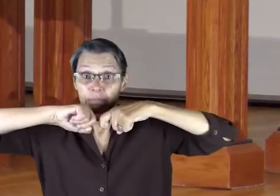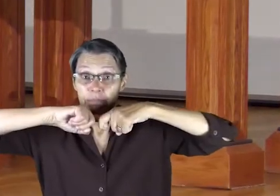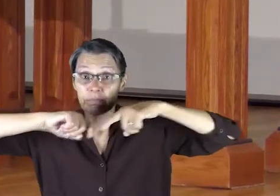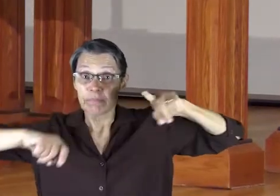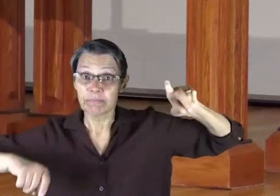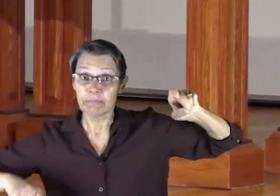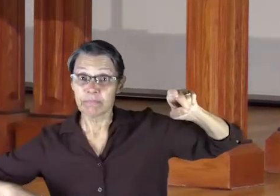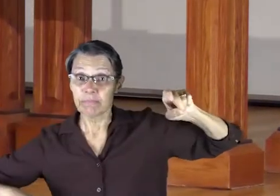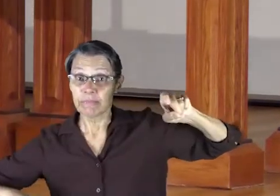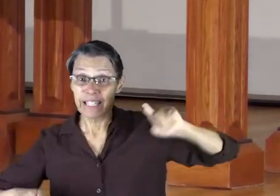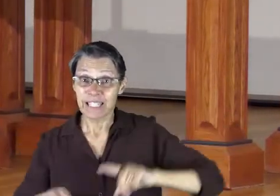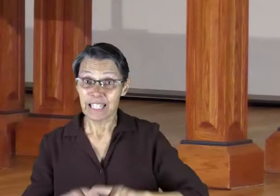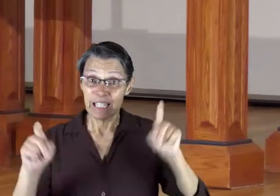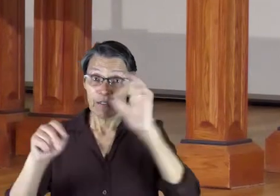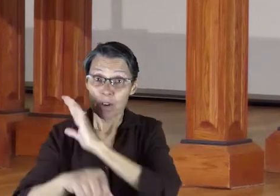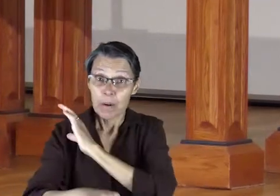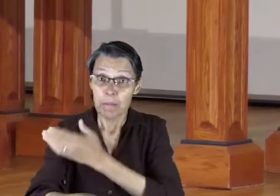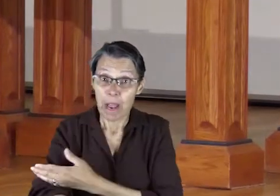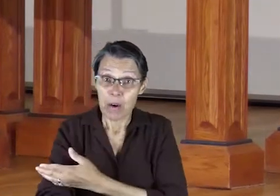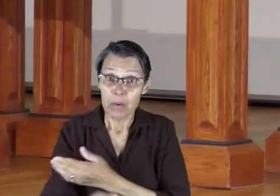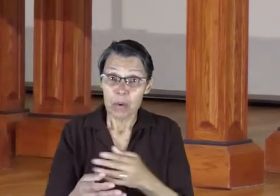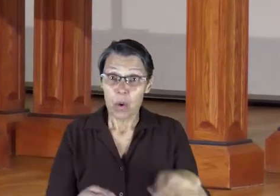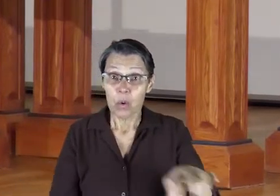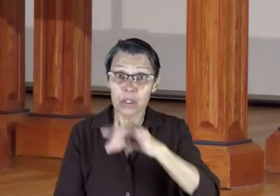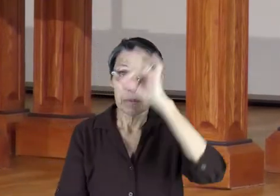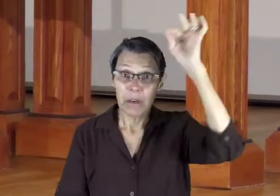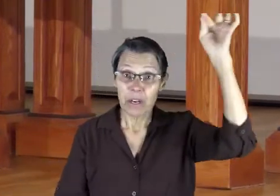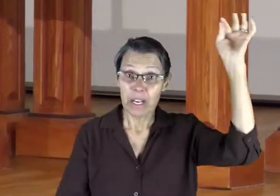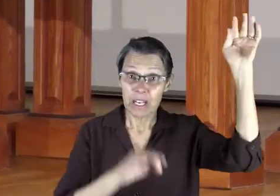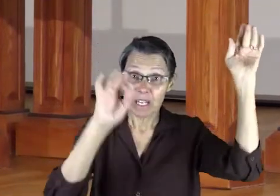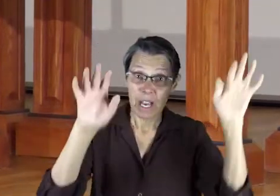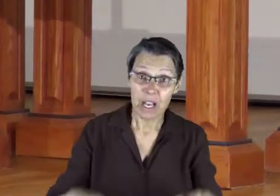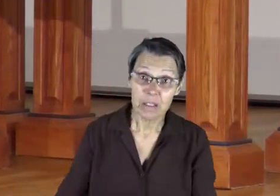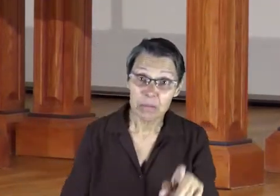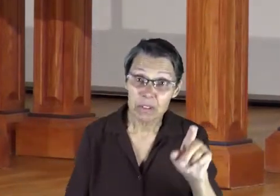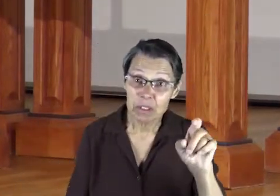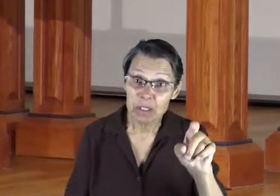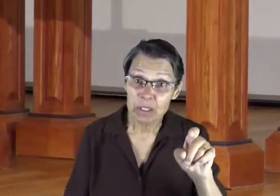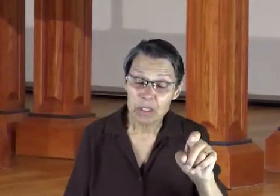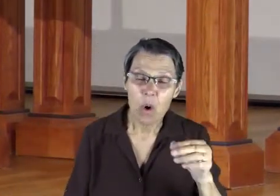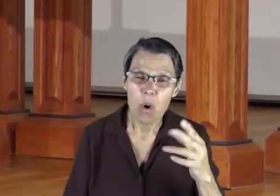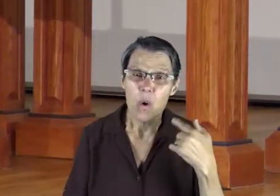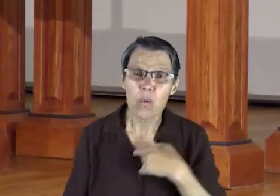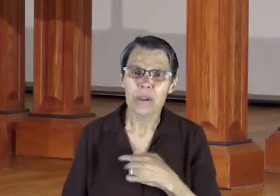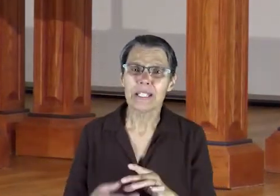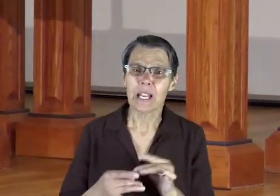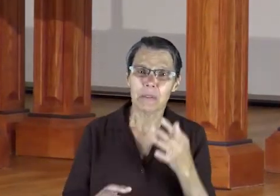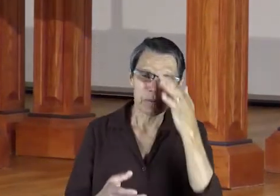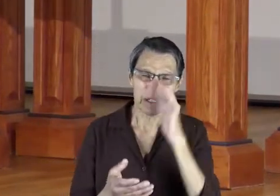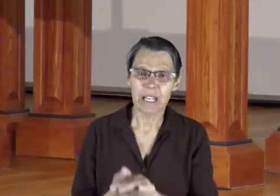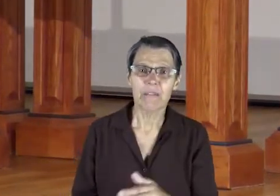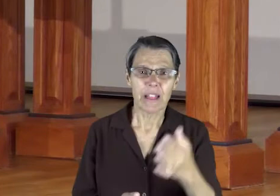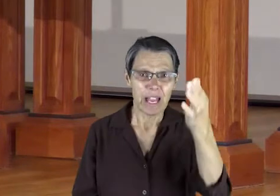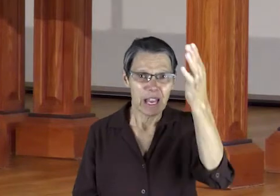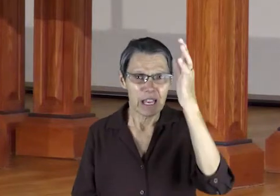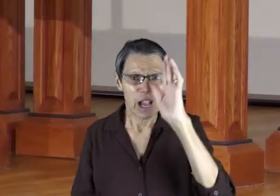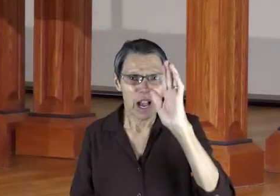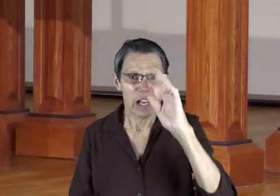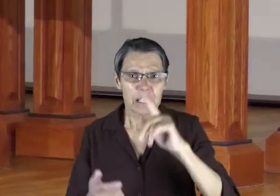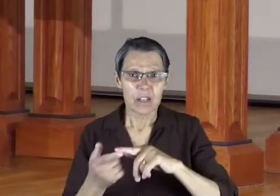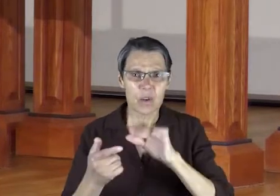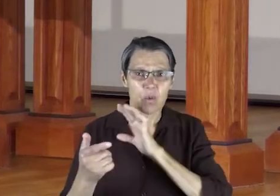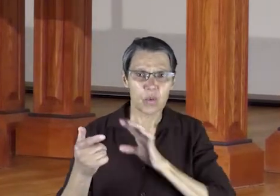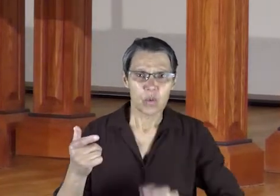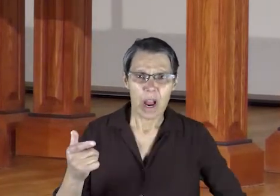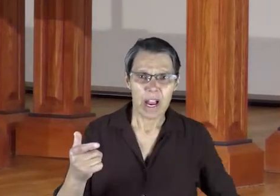the Holy Spirit? Or is it like we say we believe, a Trinitarian faith that says God, Christ, and the